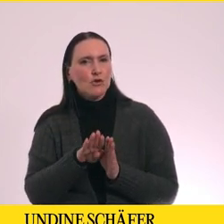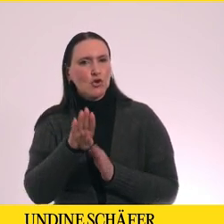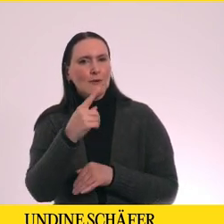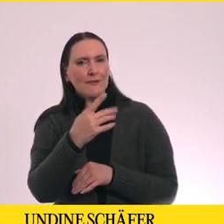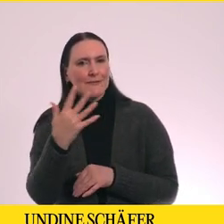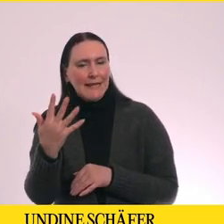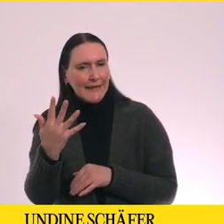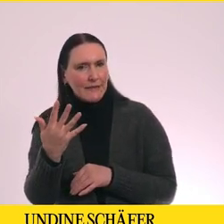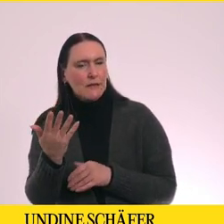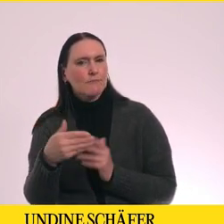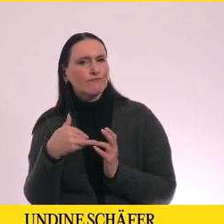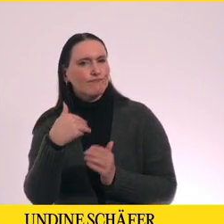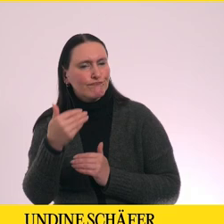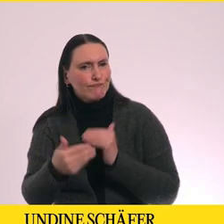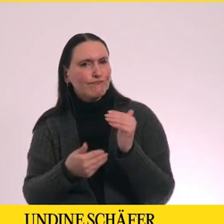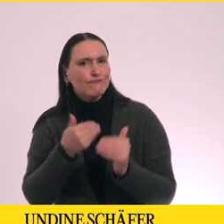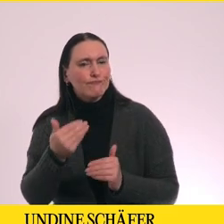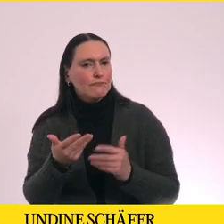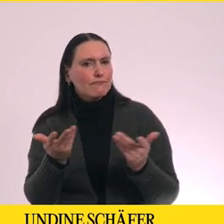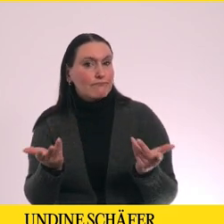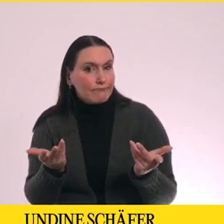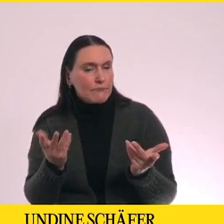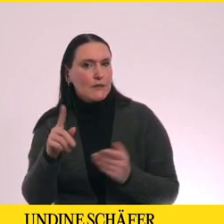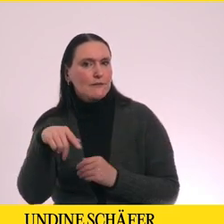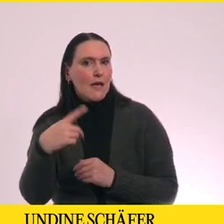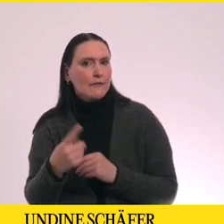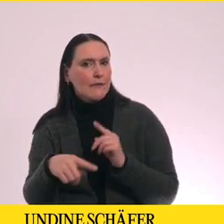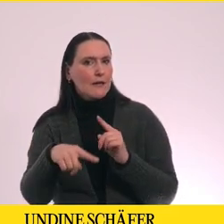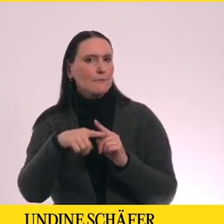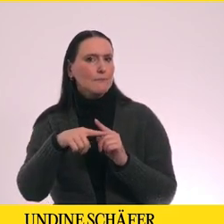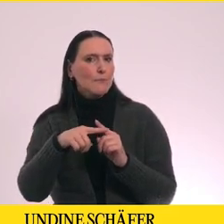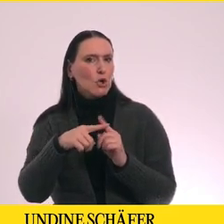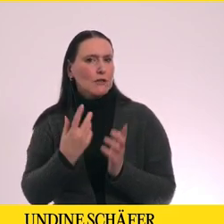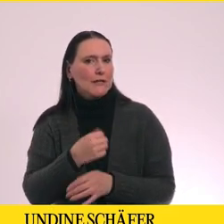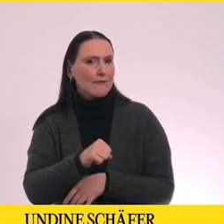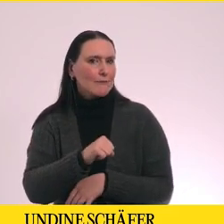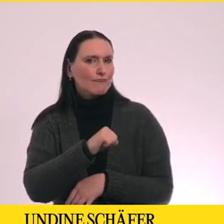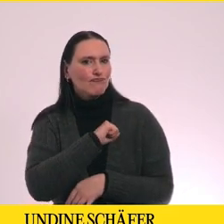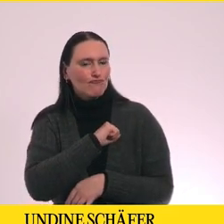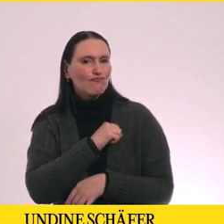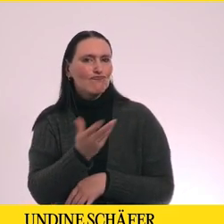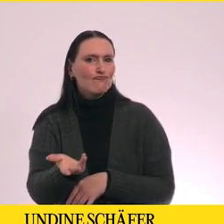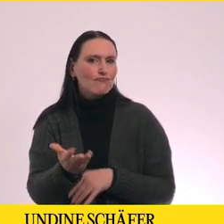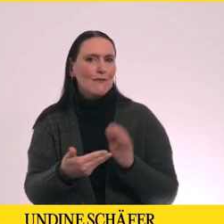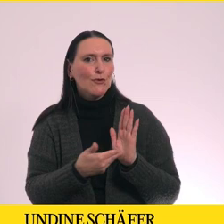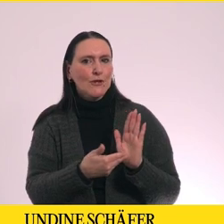sure will be very relevant in terms of representation, of